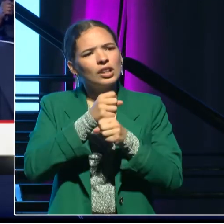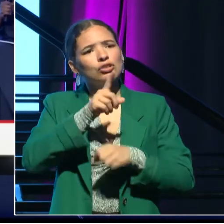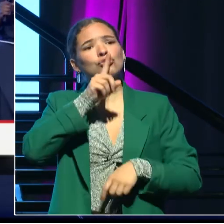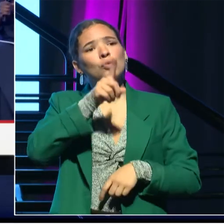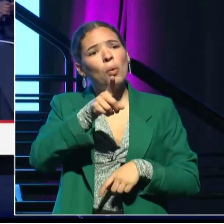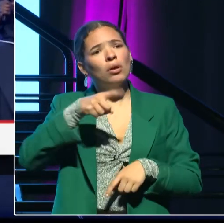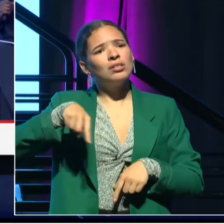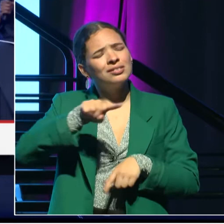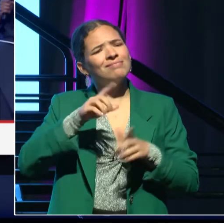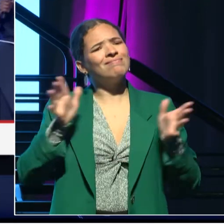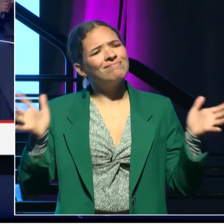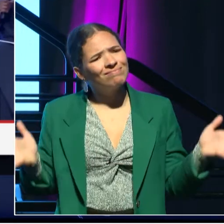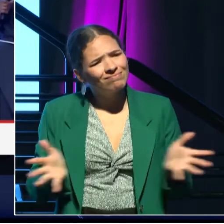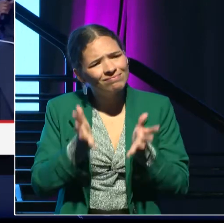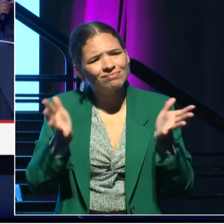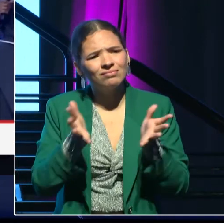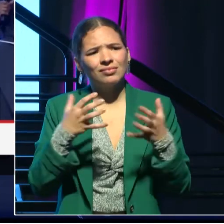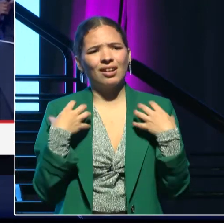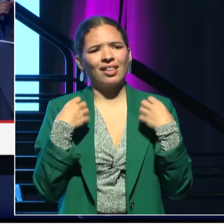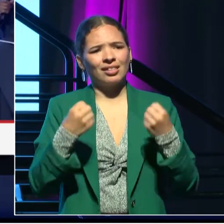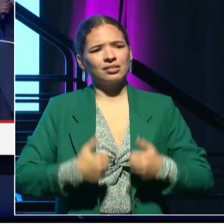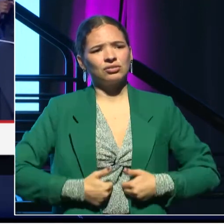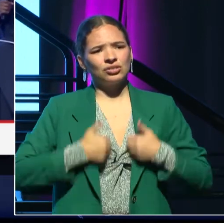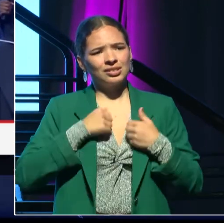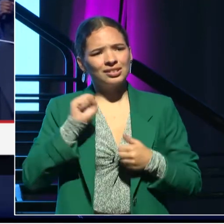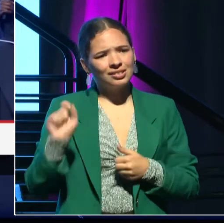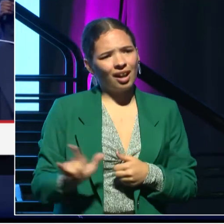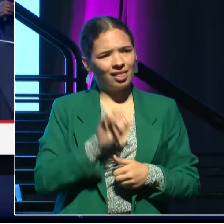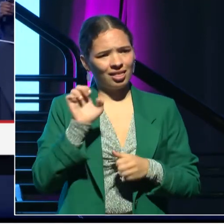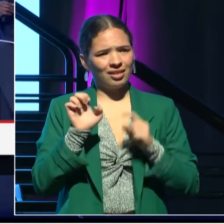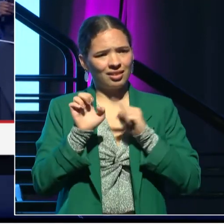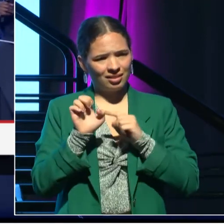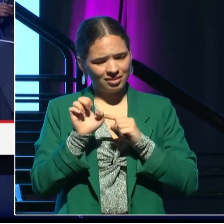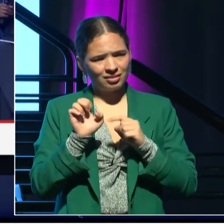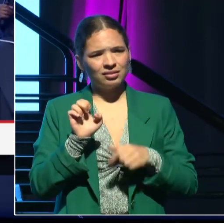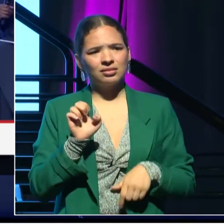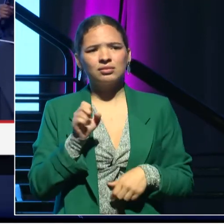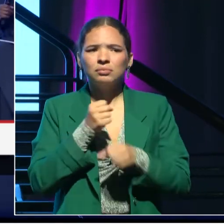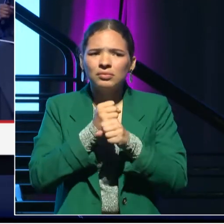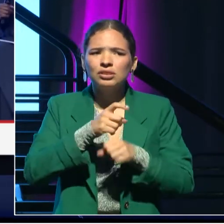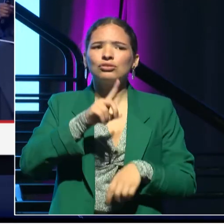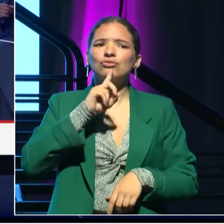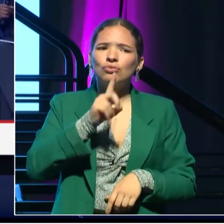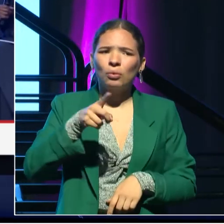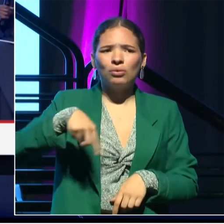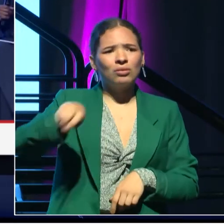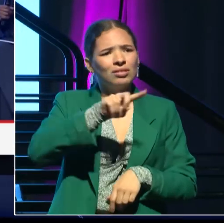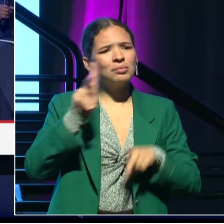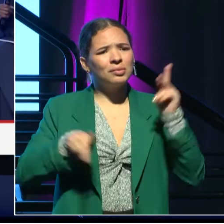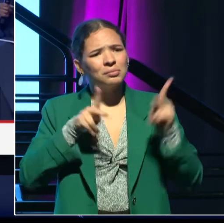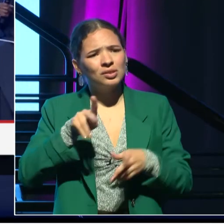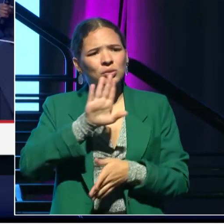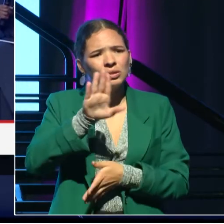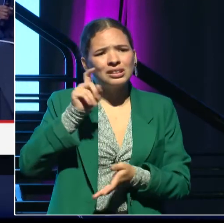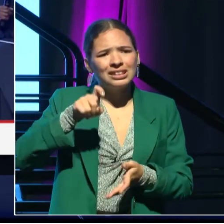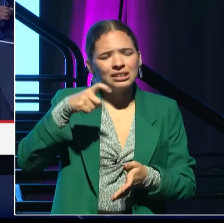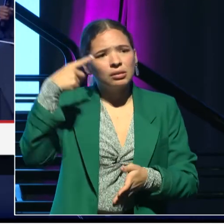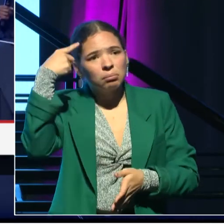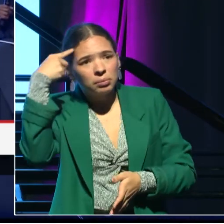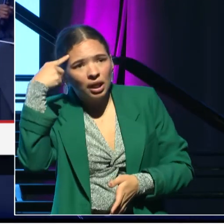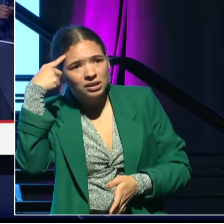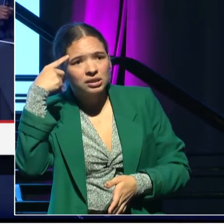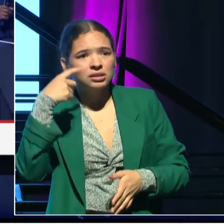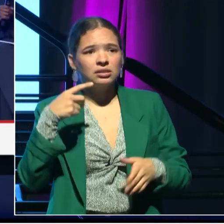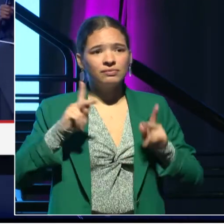healthy lifestyles and making sure that people are getting what they need both mentally, physically,